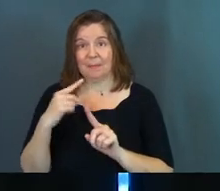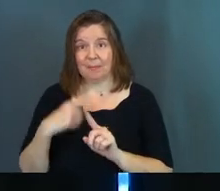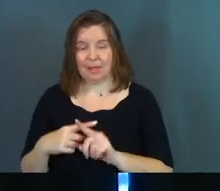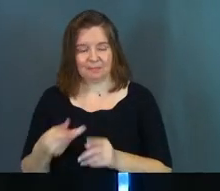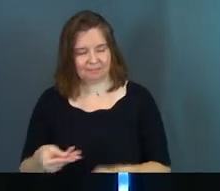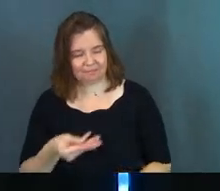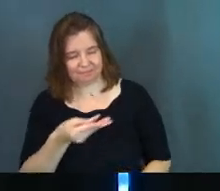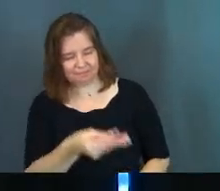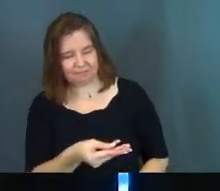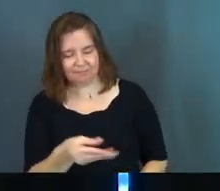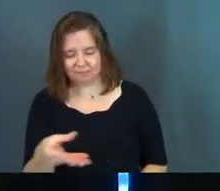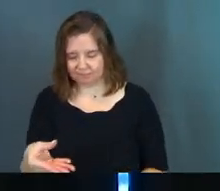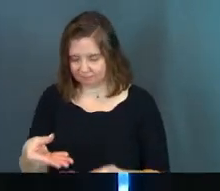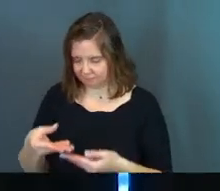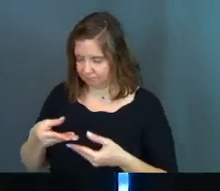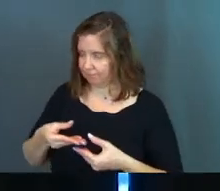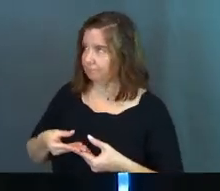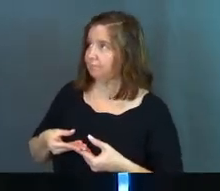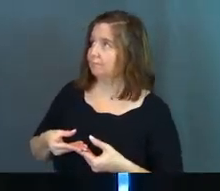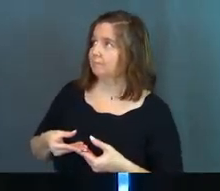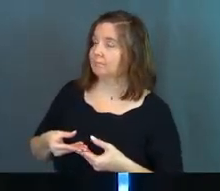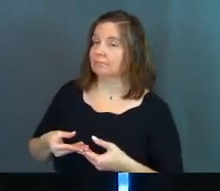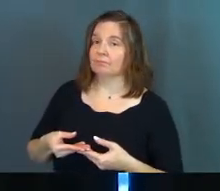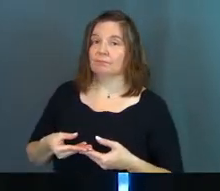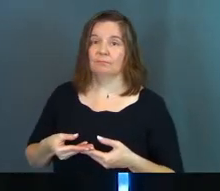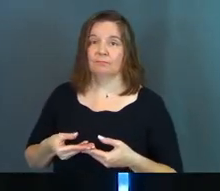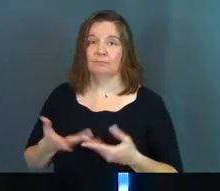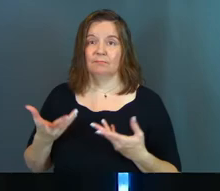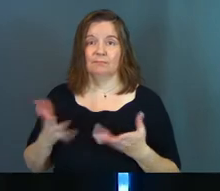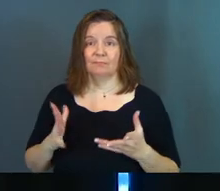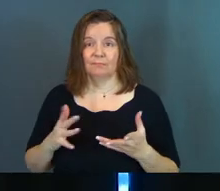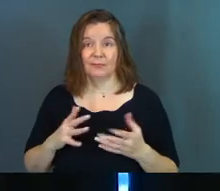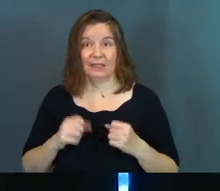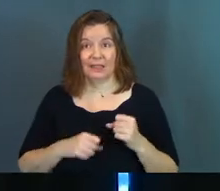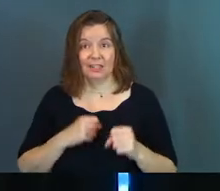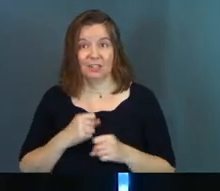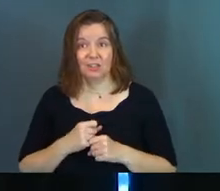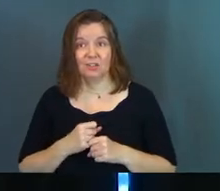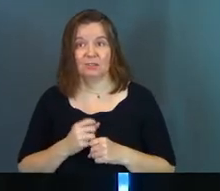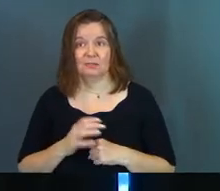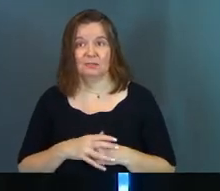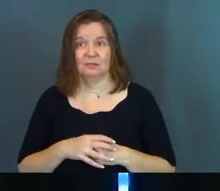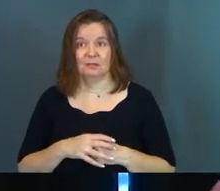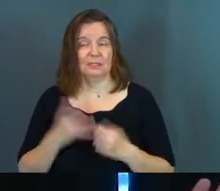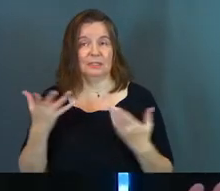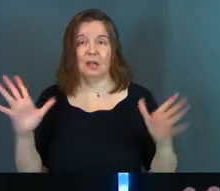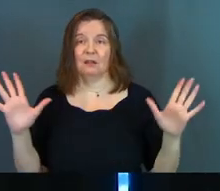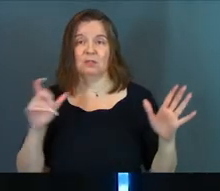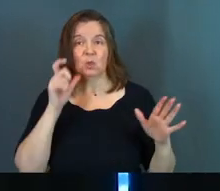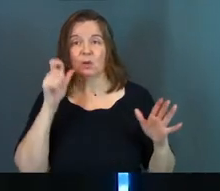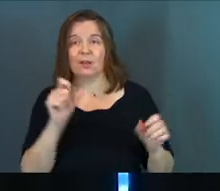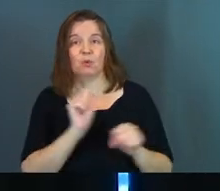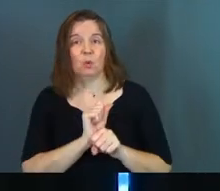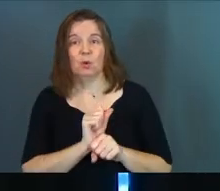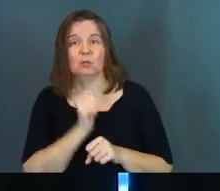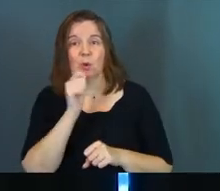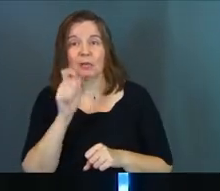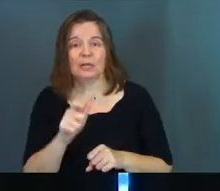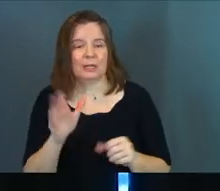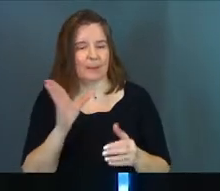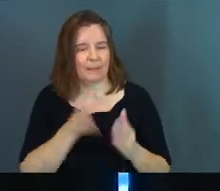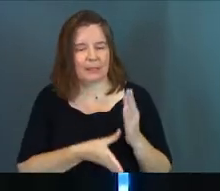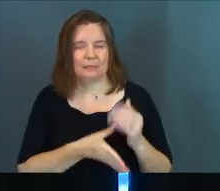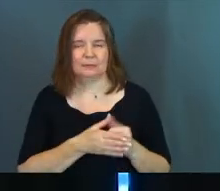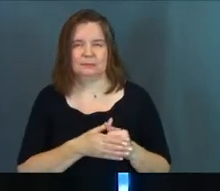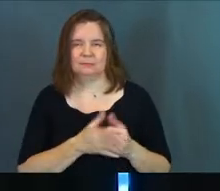He's like, here you go. And he hands you every single assignment and says, there you go, the year, done. You don't even have to work towards it,